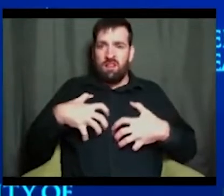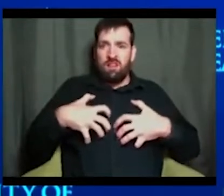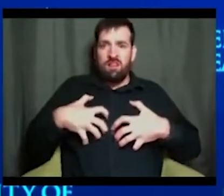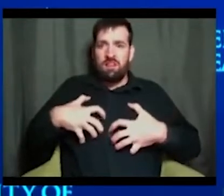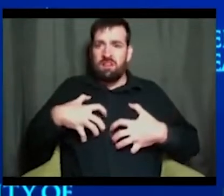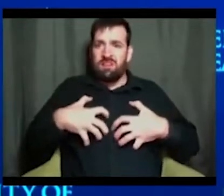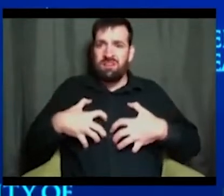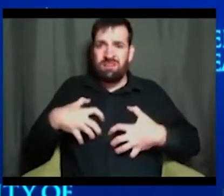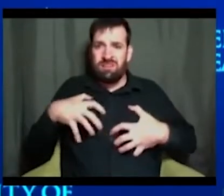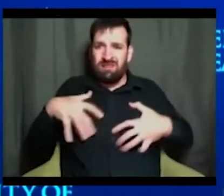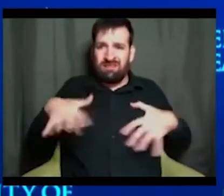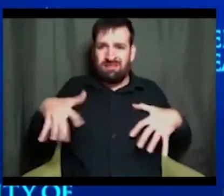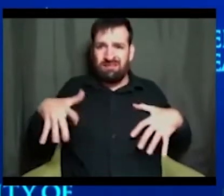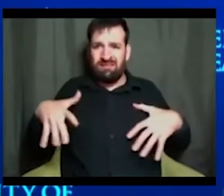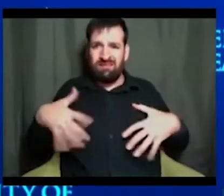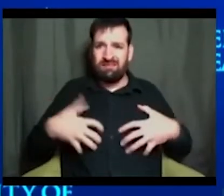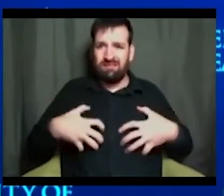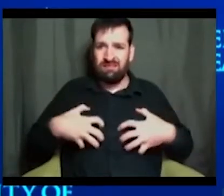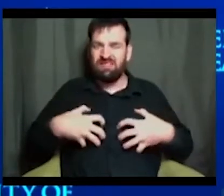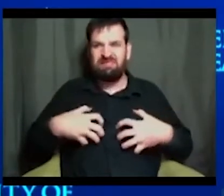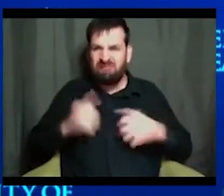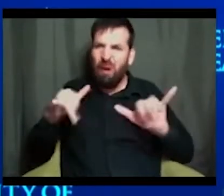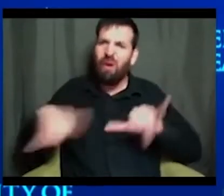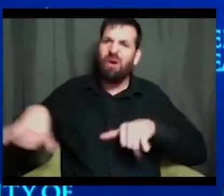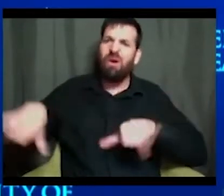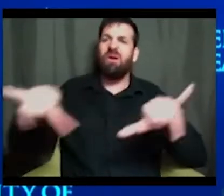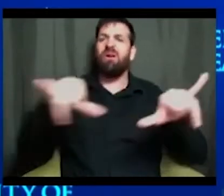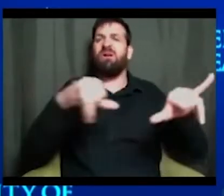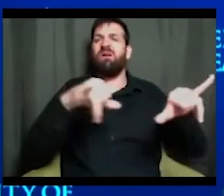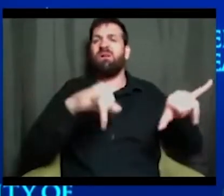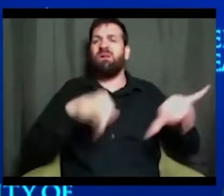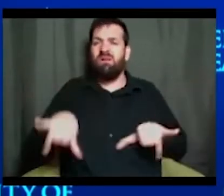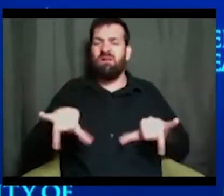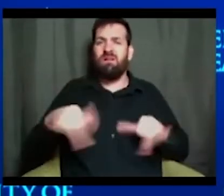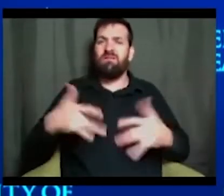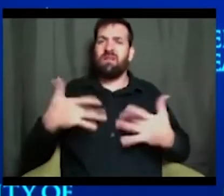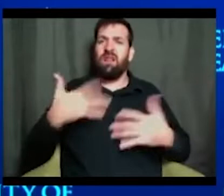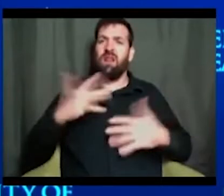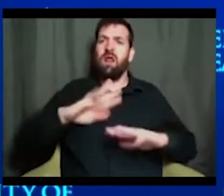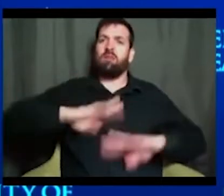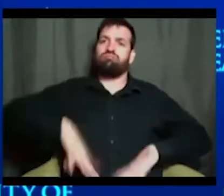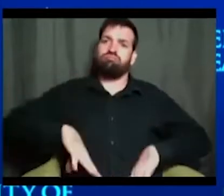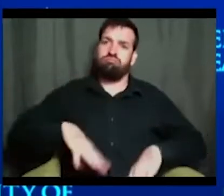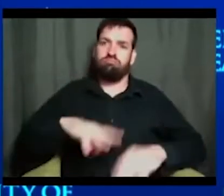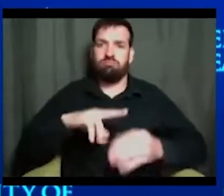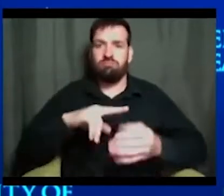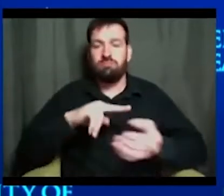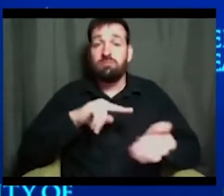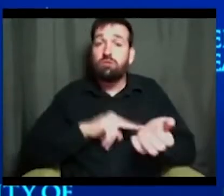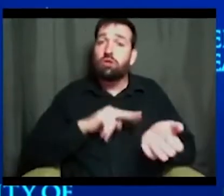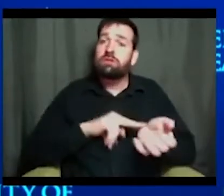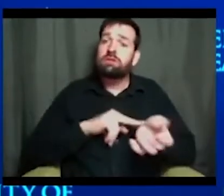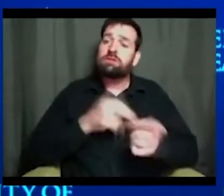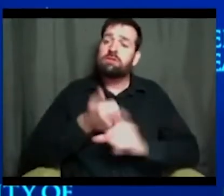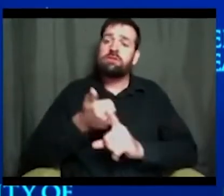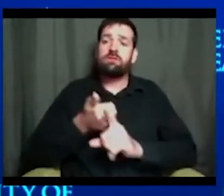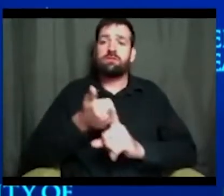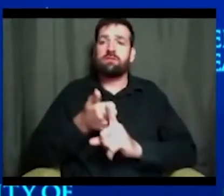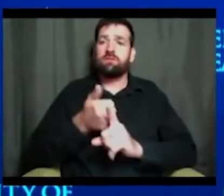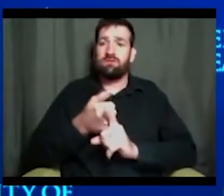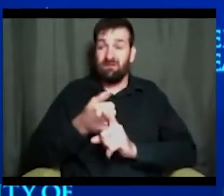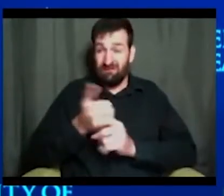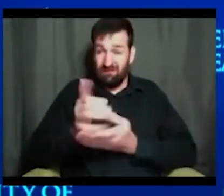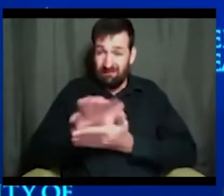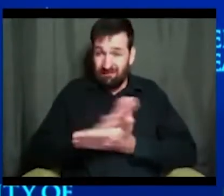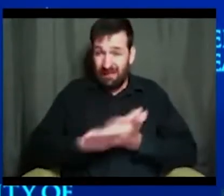been hanging over all of us for months and months. It's what the nurses I think are it's really nice to see that when a